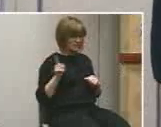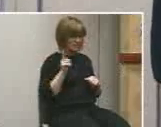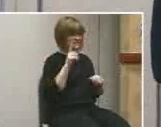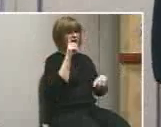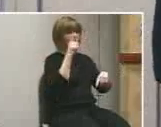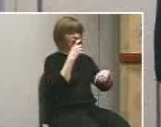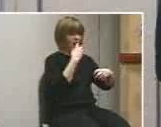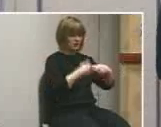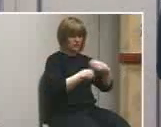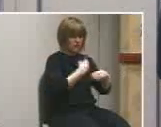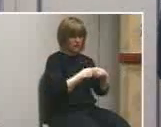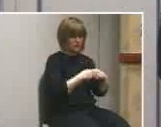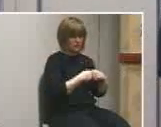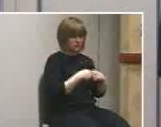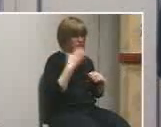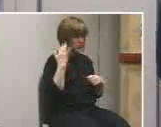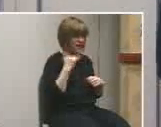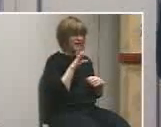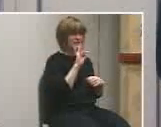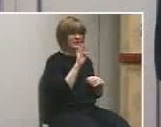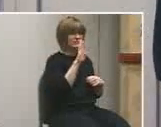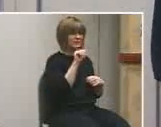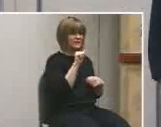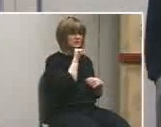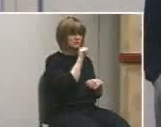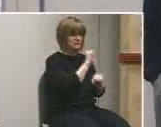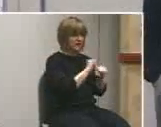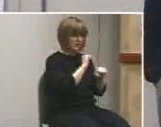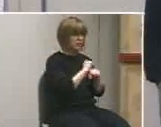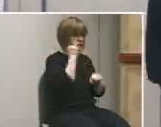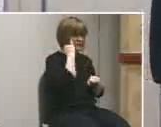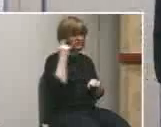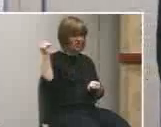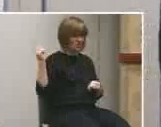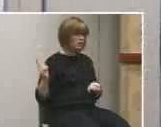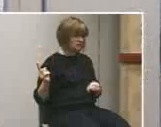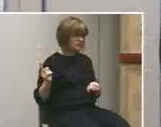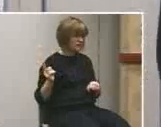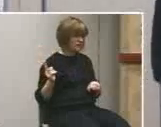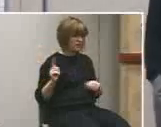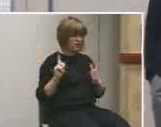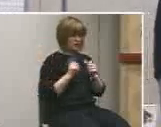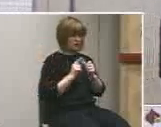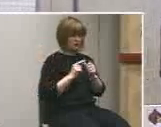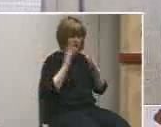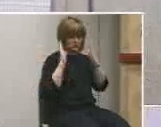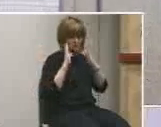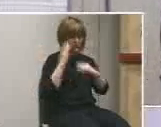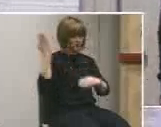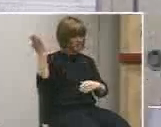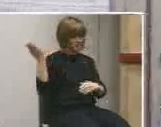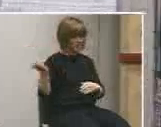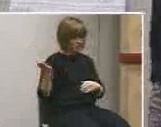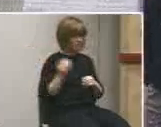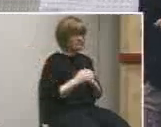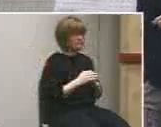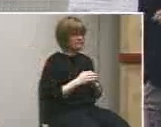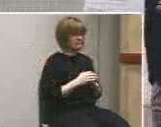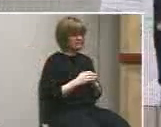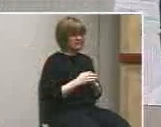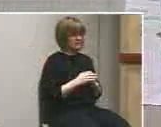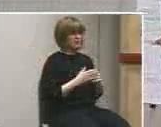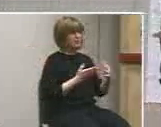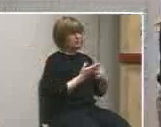your FBAs won't work when this stuff is still there. This is where we focus first. So again, as we go through these next